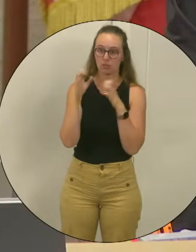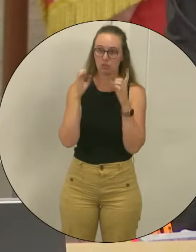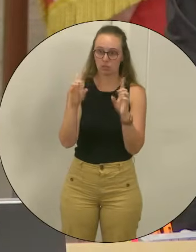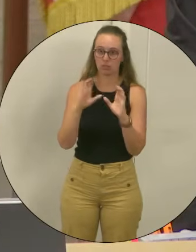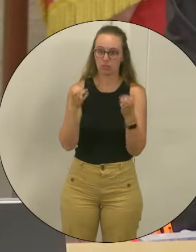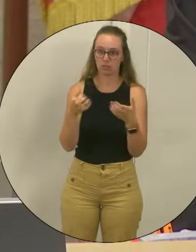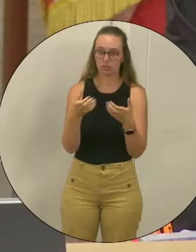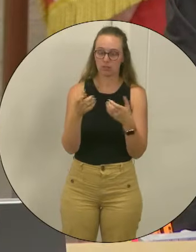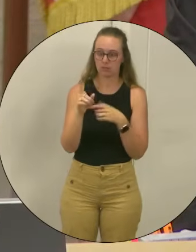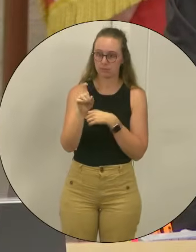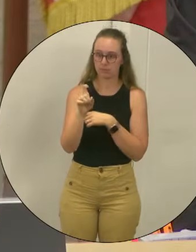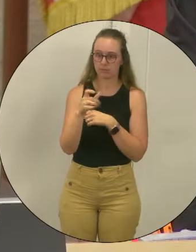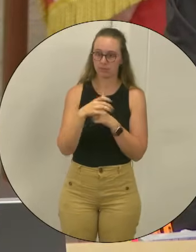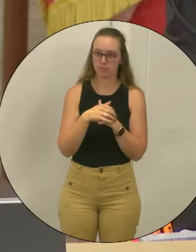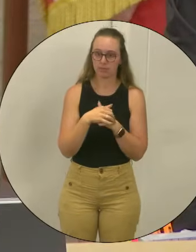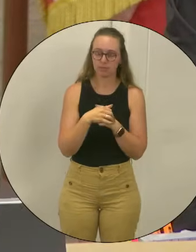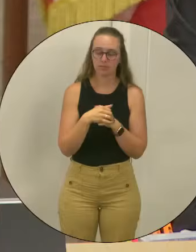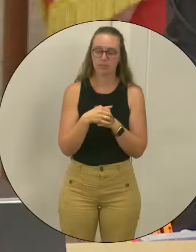classes?